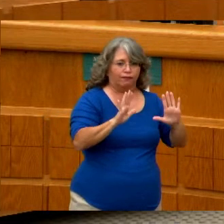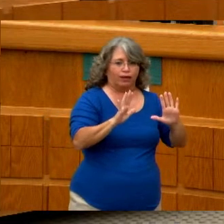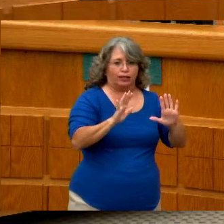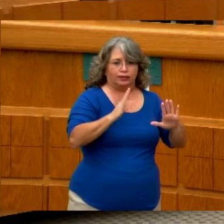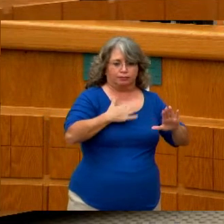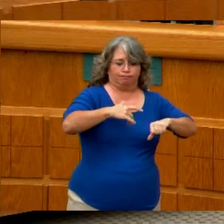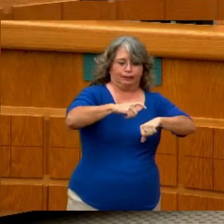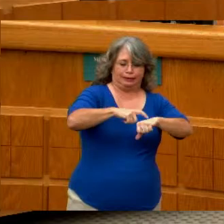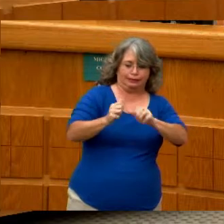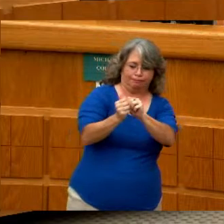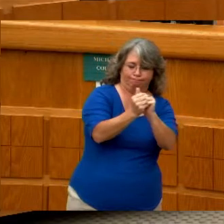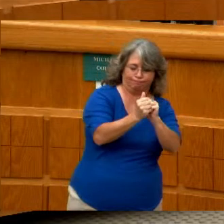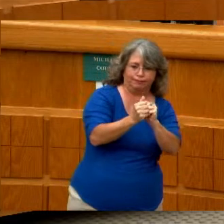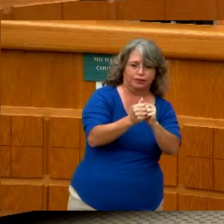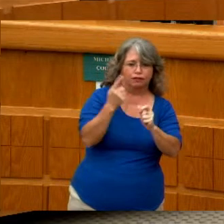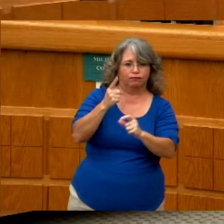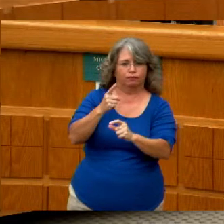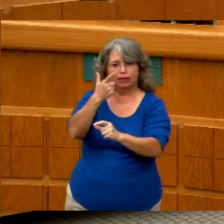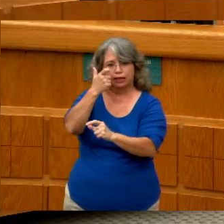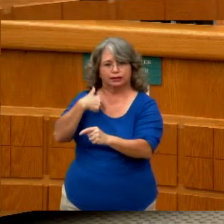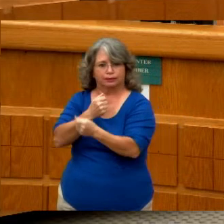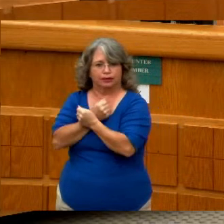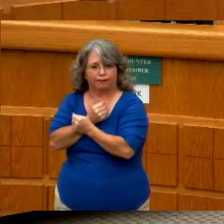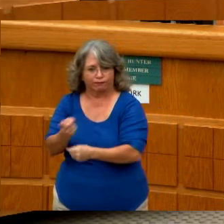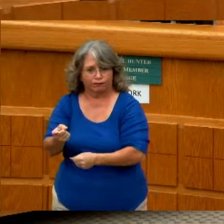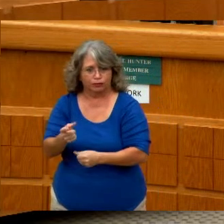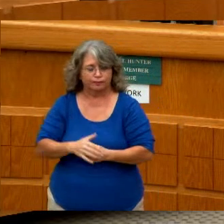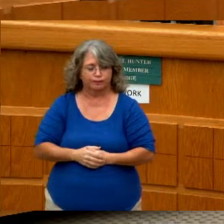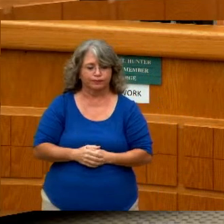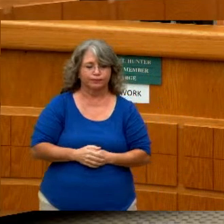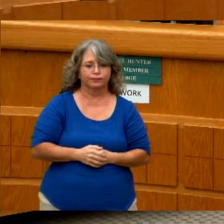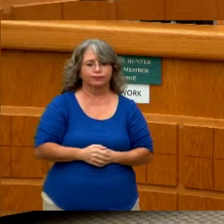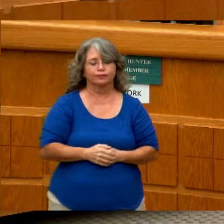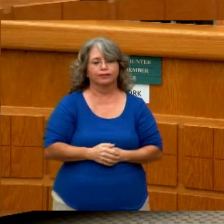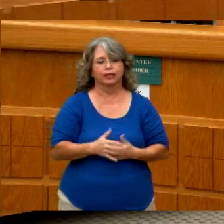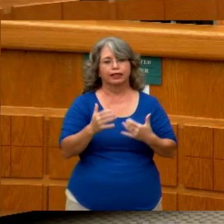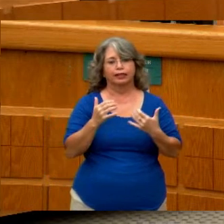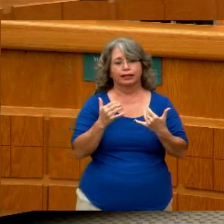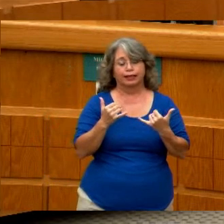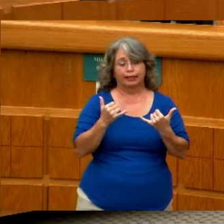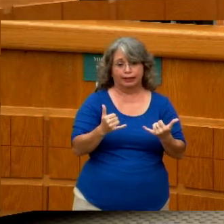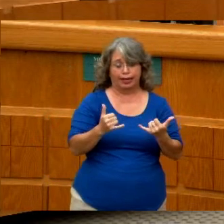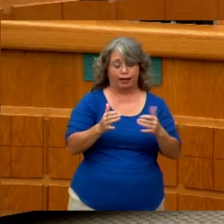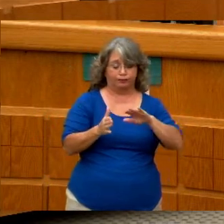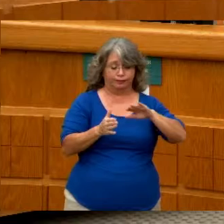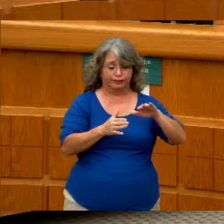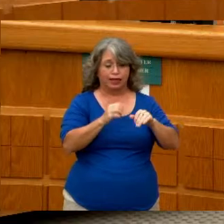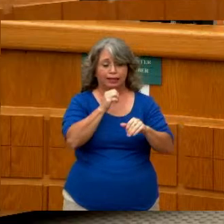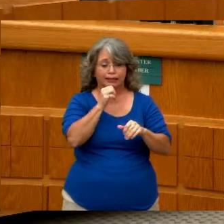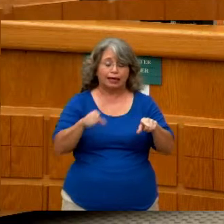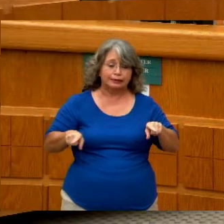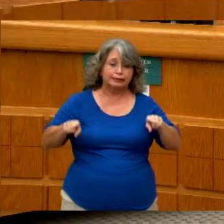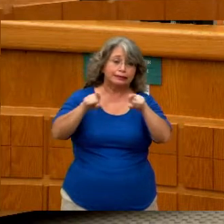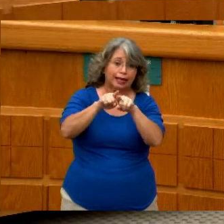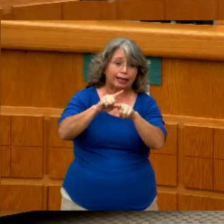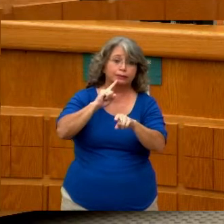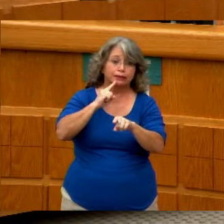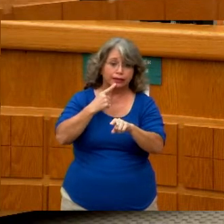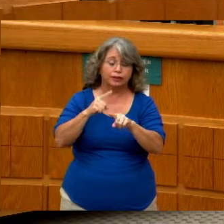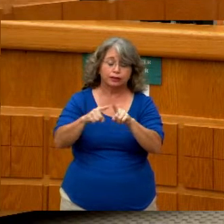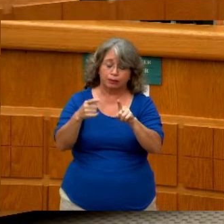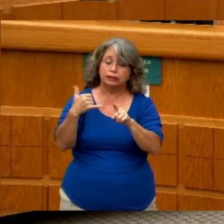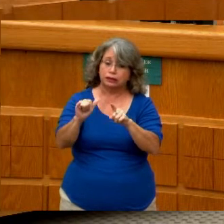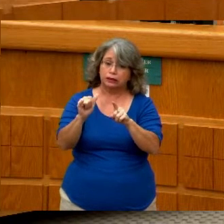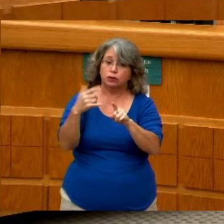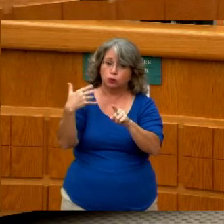gift of sacrifice for the love of another. Okay, not so serious, but